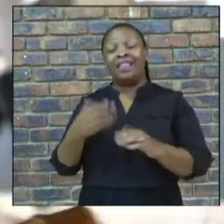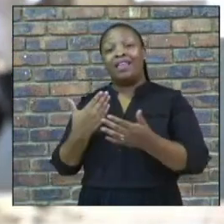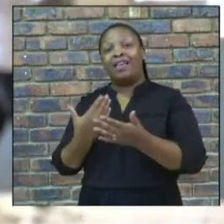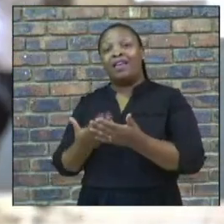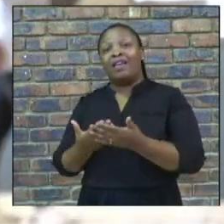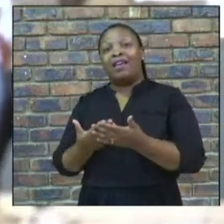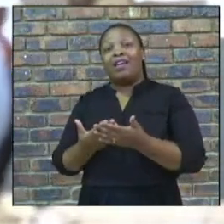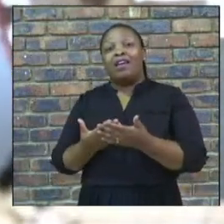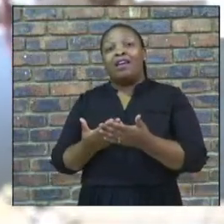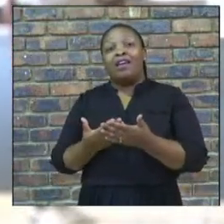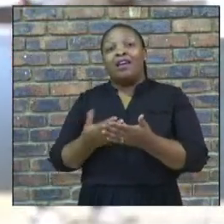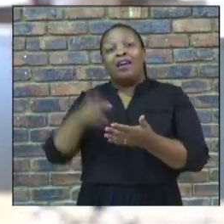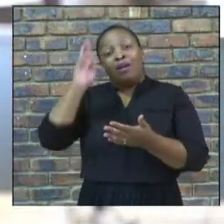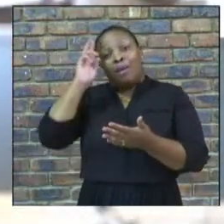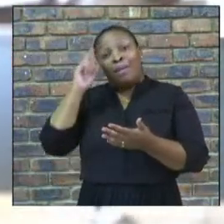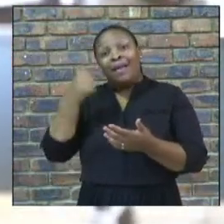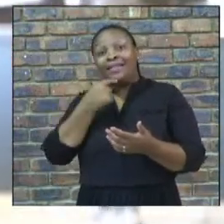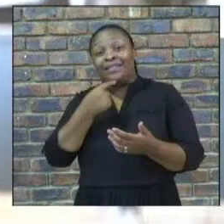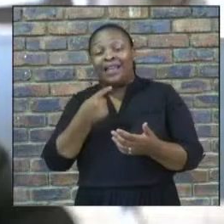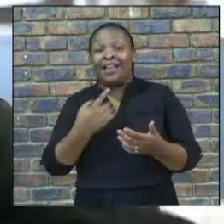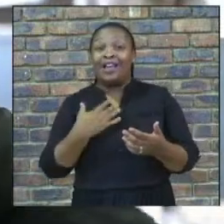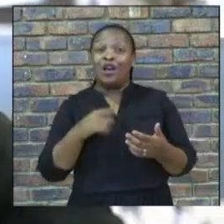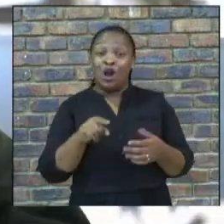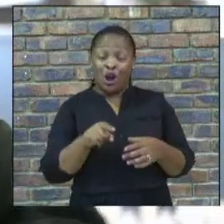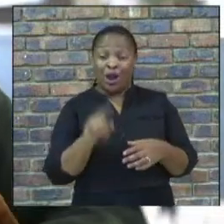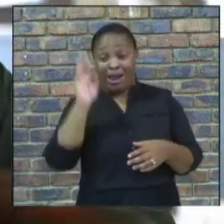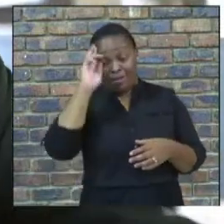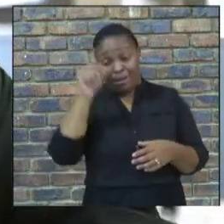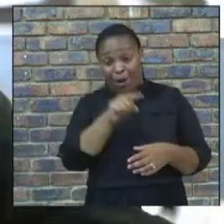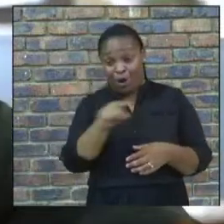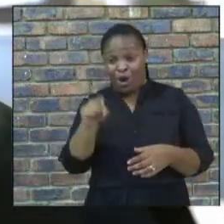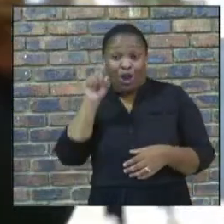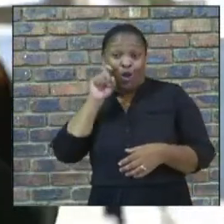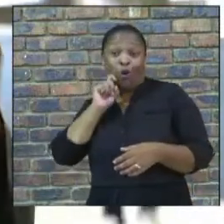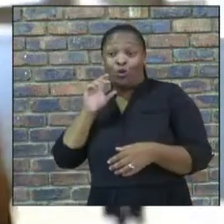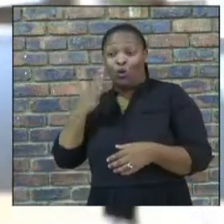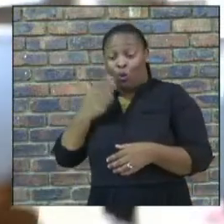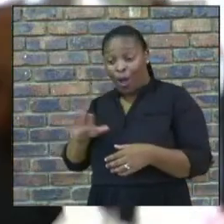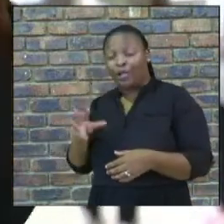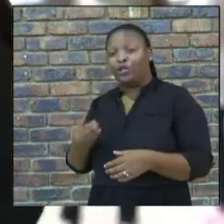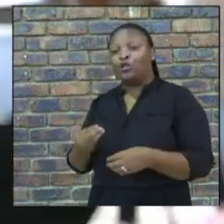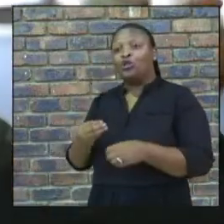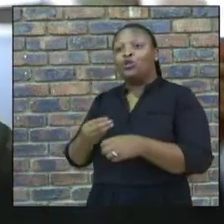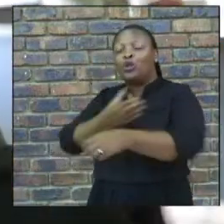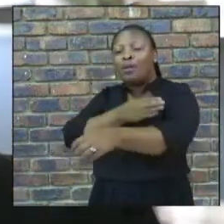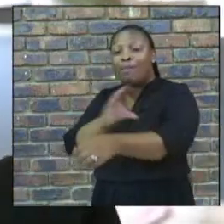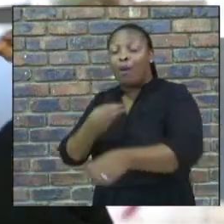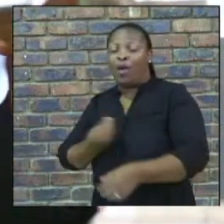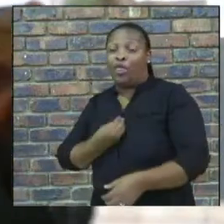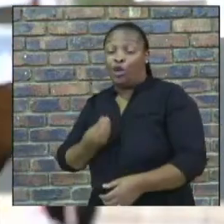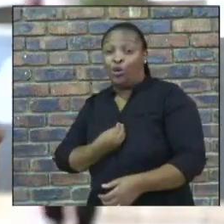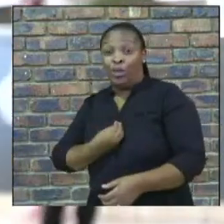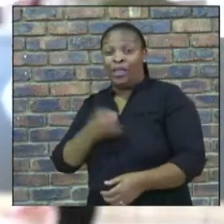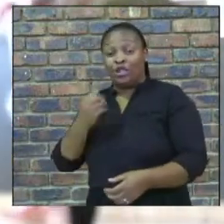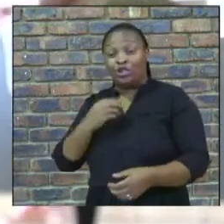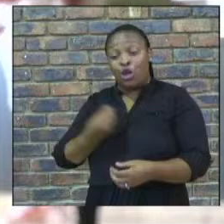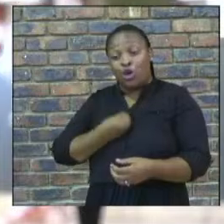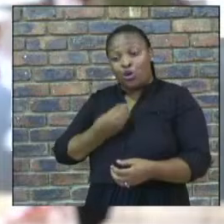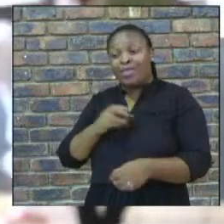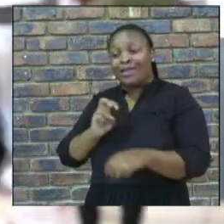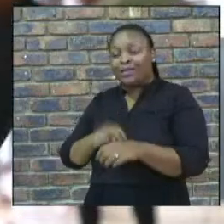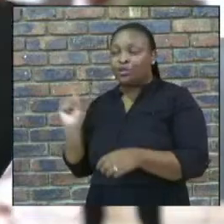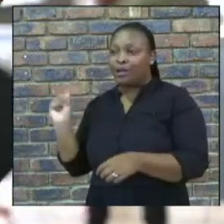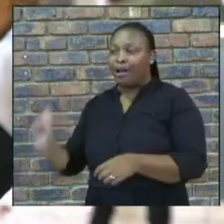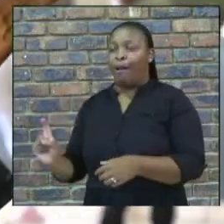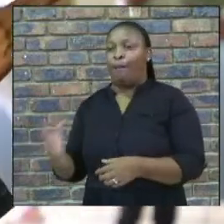ngobanyana bathoma bathi nina makhosi aninalutho into enisitshela yona ngobana nisitshela ningumphakathi mara nithi nisijamele